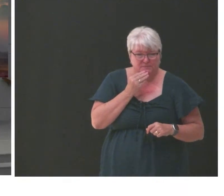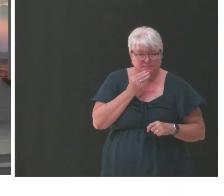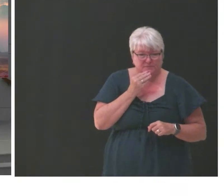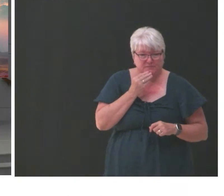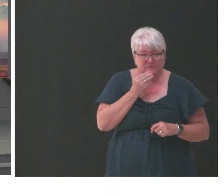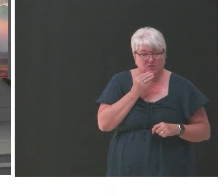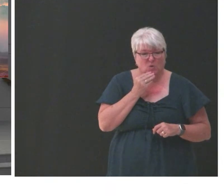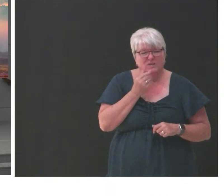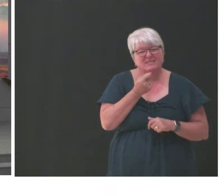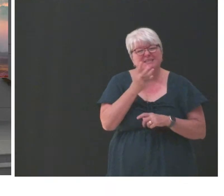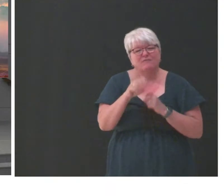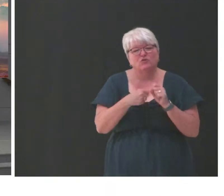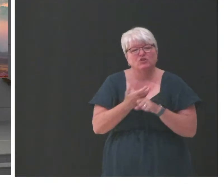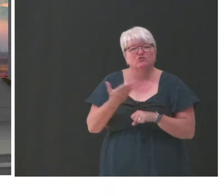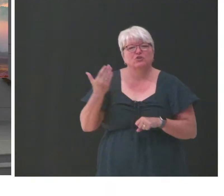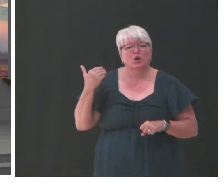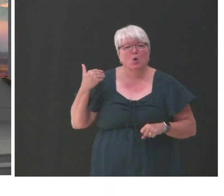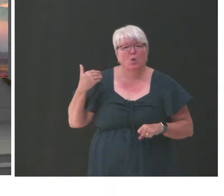So a few years ago,